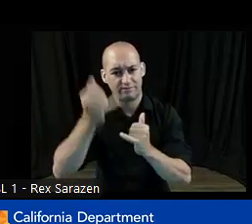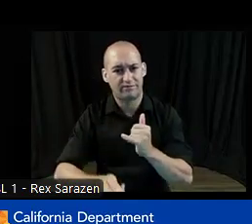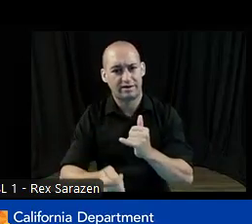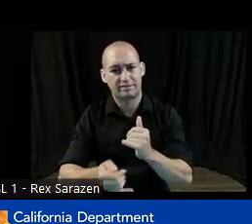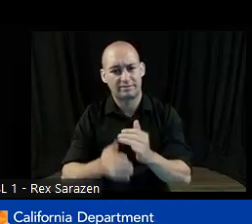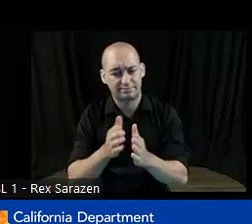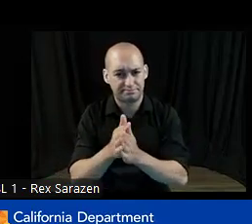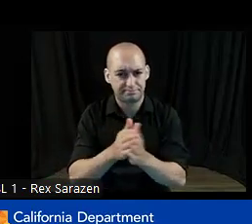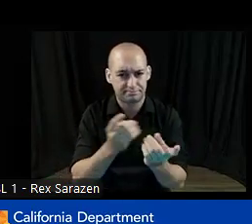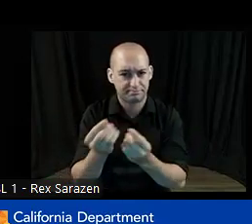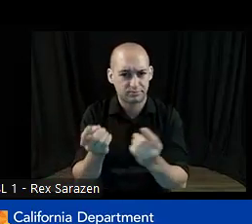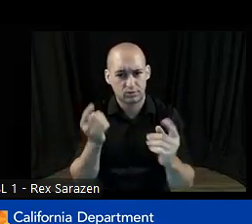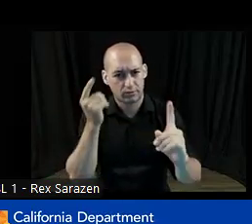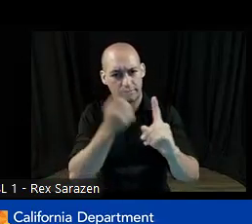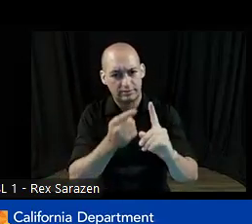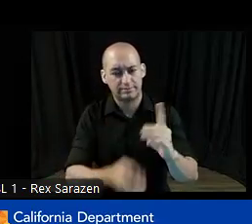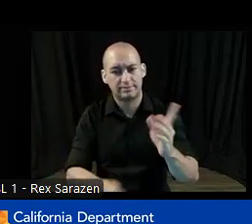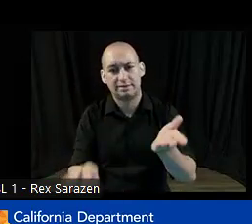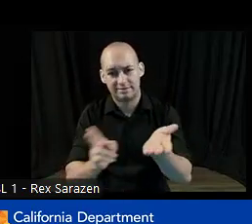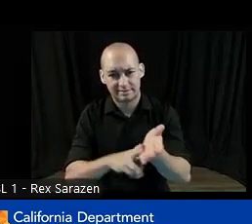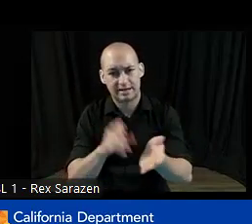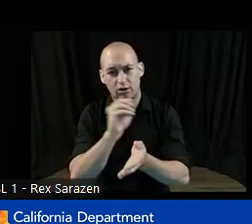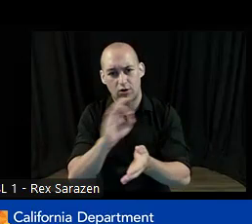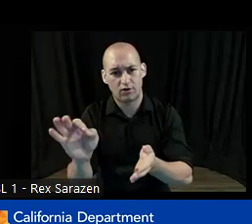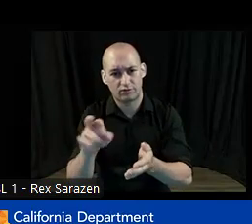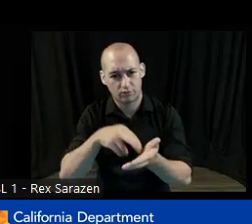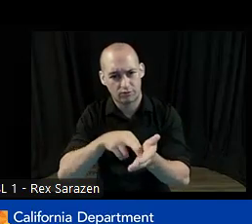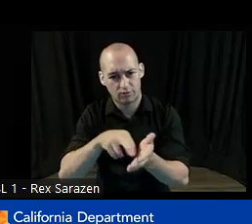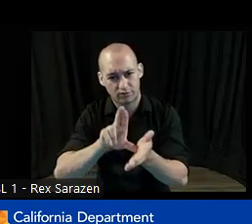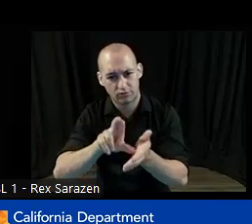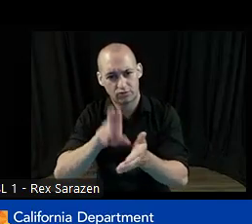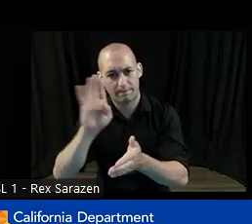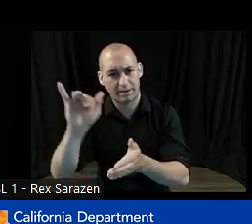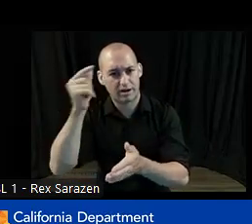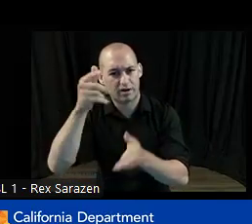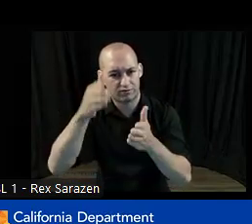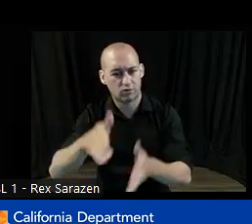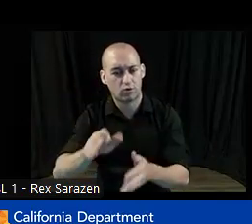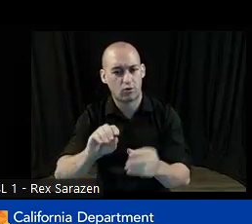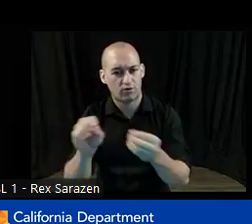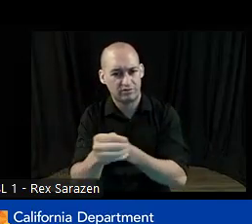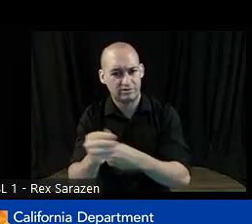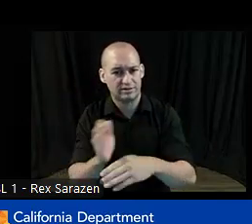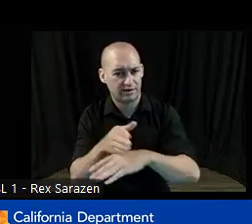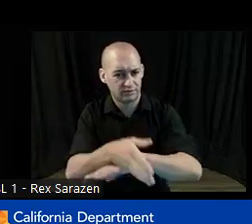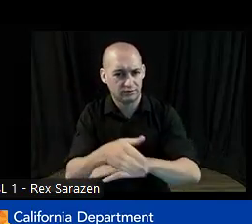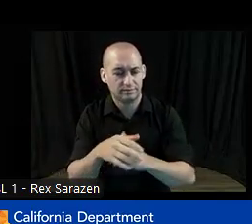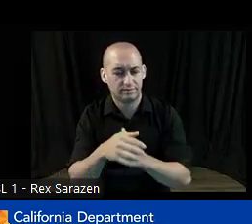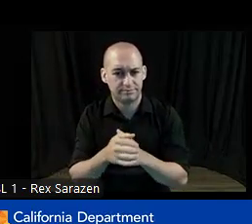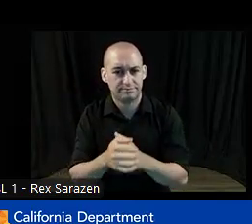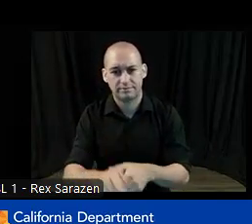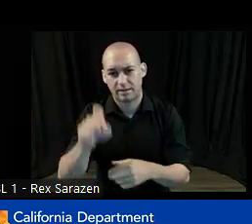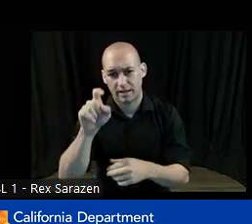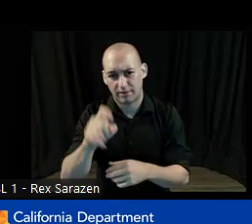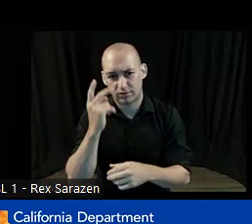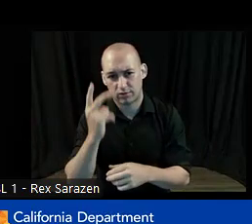be signed off, reviewed and signed off by the governor's office. And we must look at